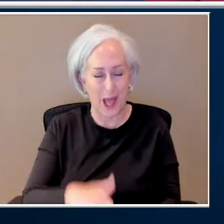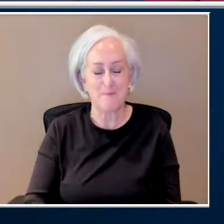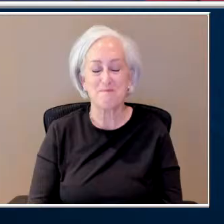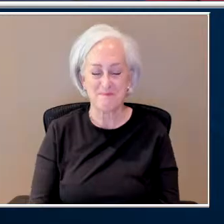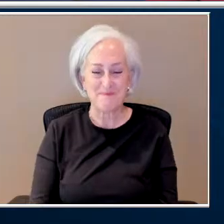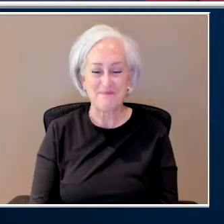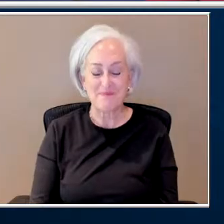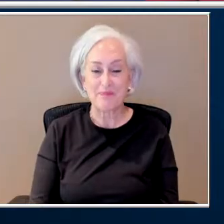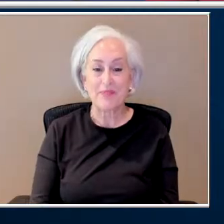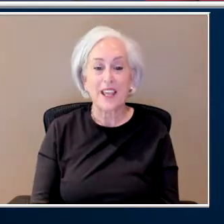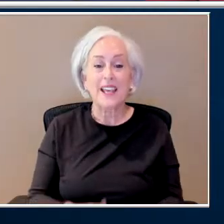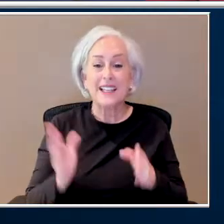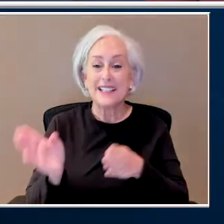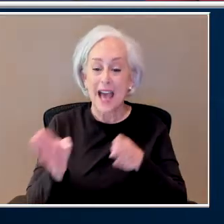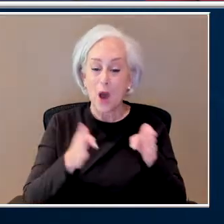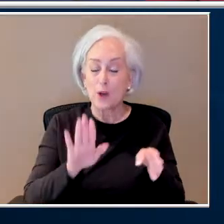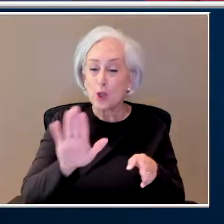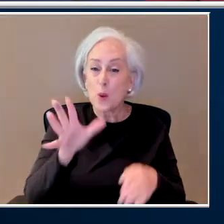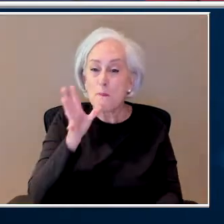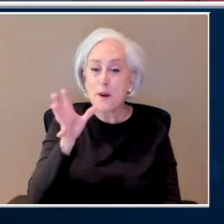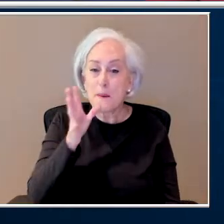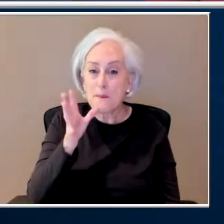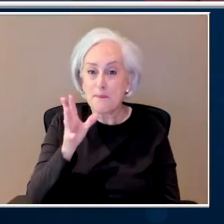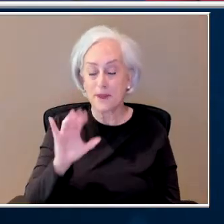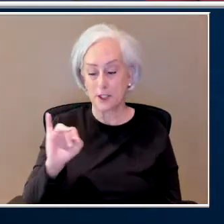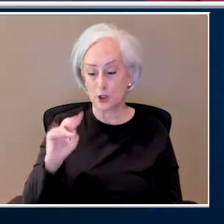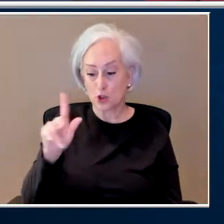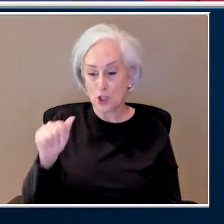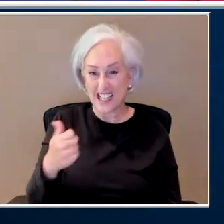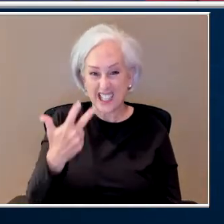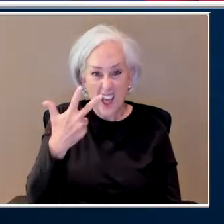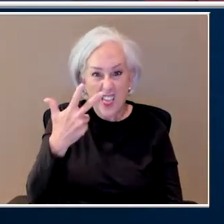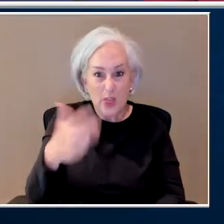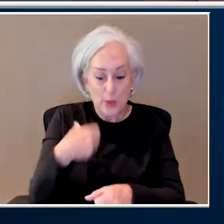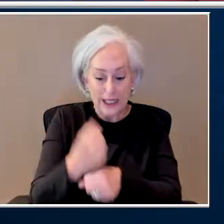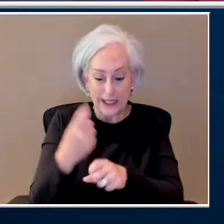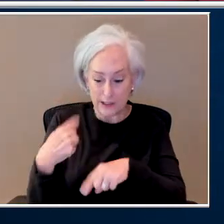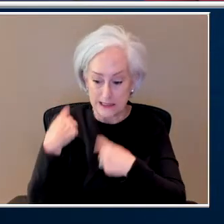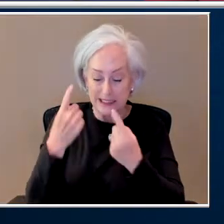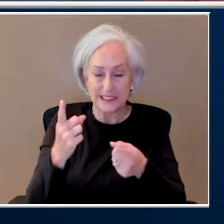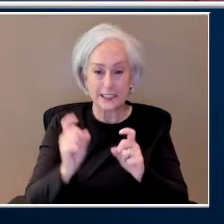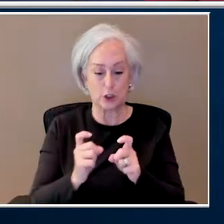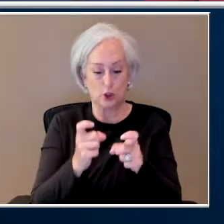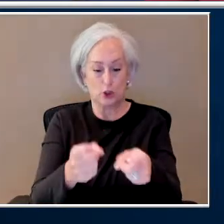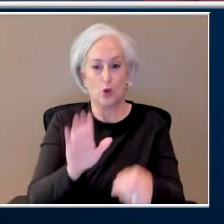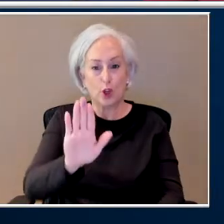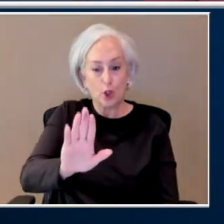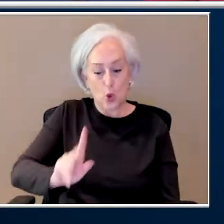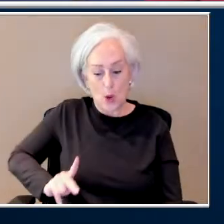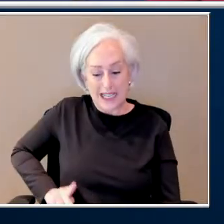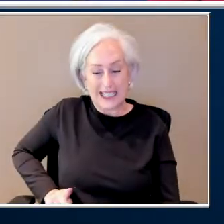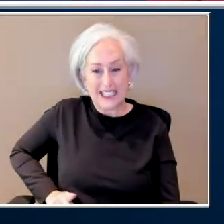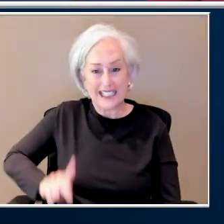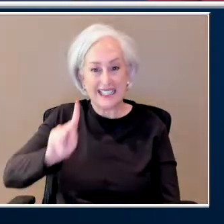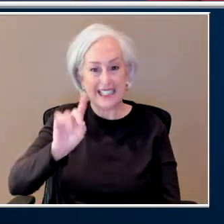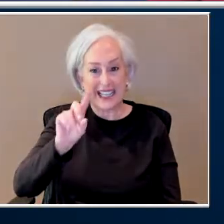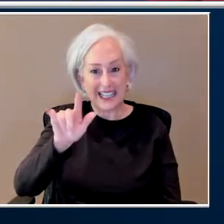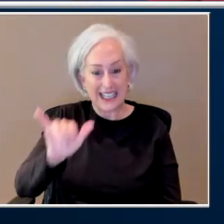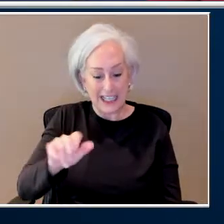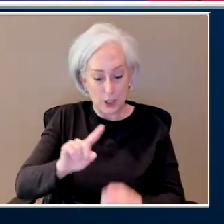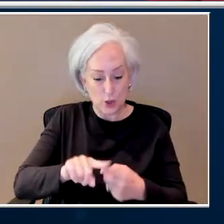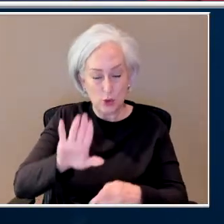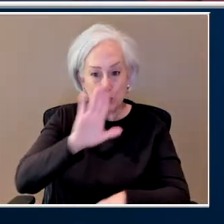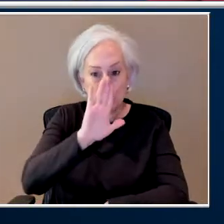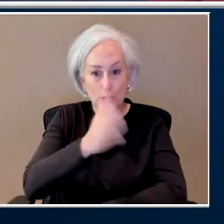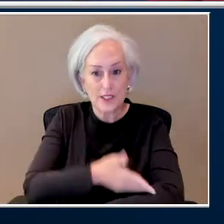to your mom, Jessica, because it's been nearly 3 years since you donated your kidney to your son, Brennan. How have you been doing